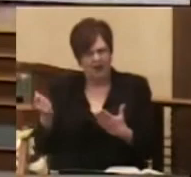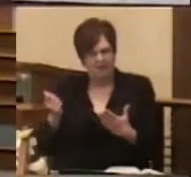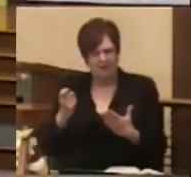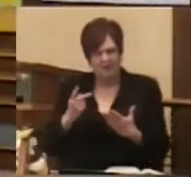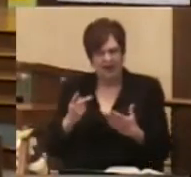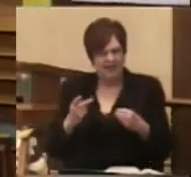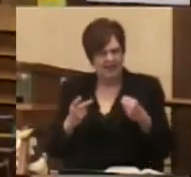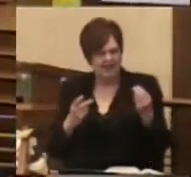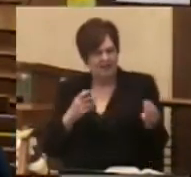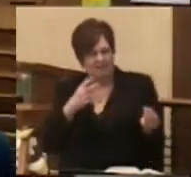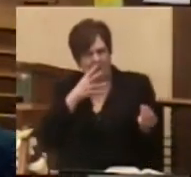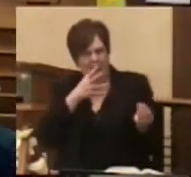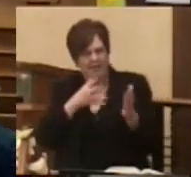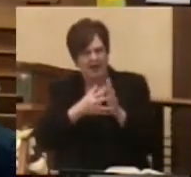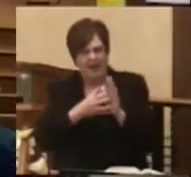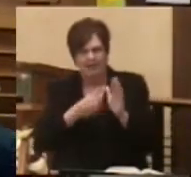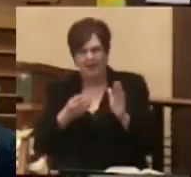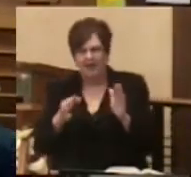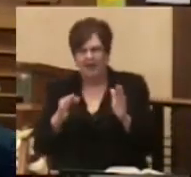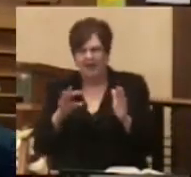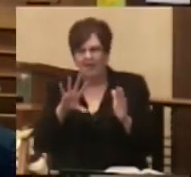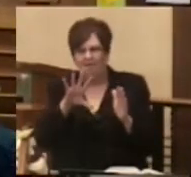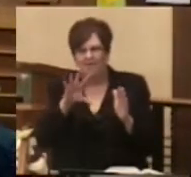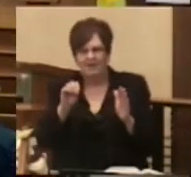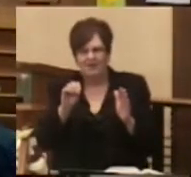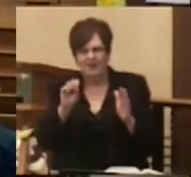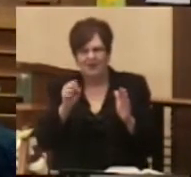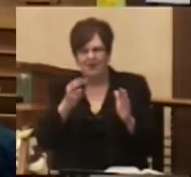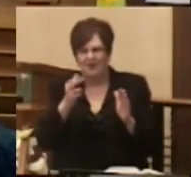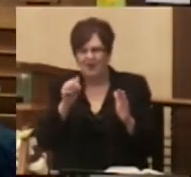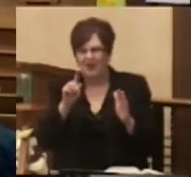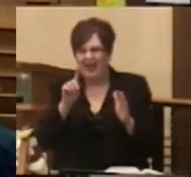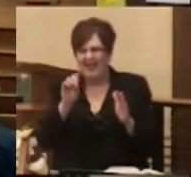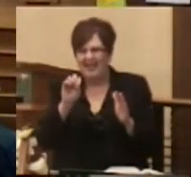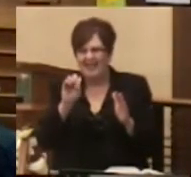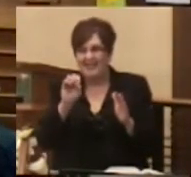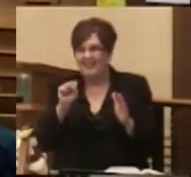hands her mom a copy of 50 Shades of